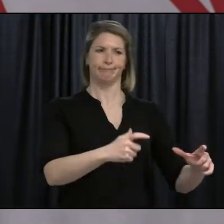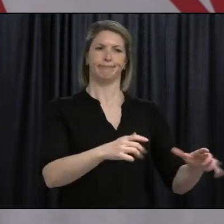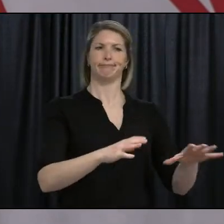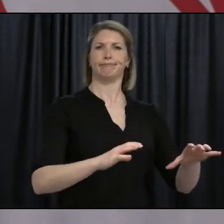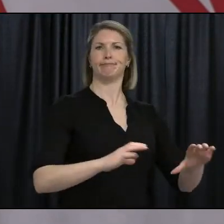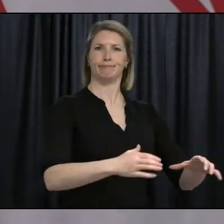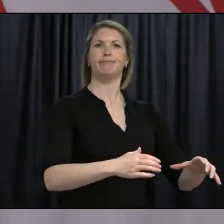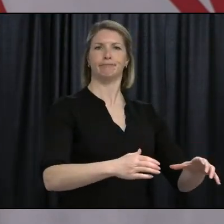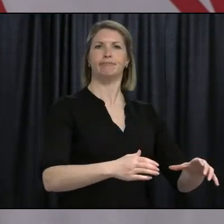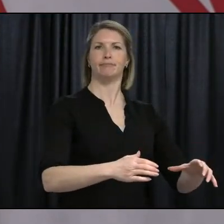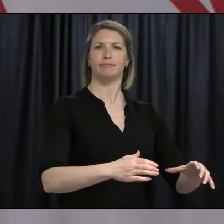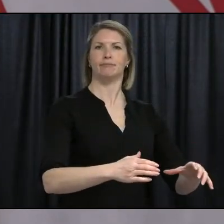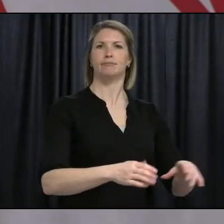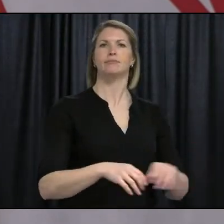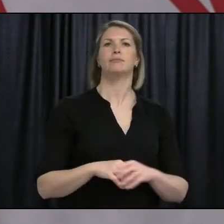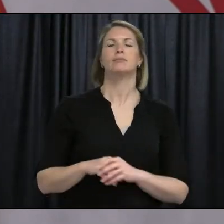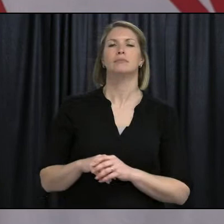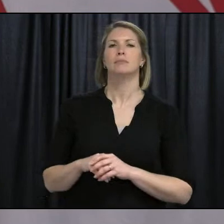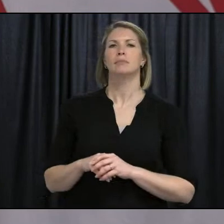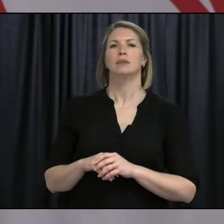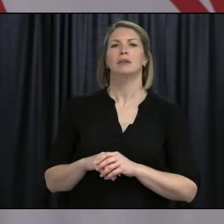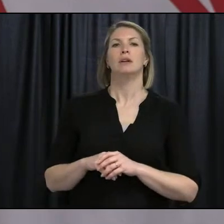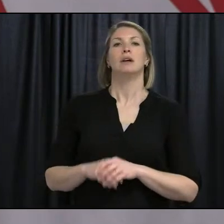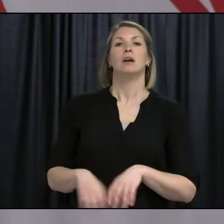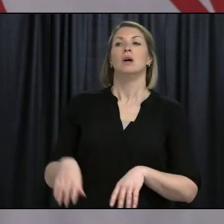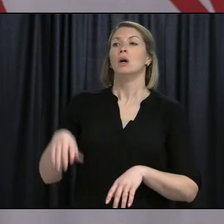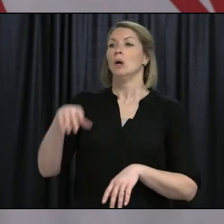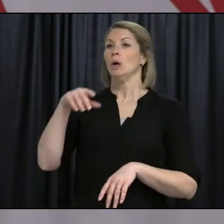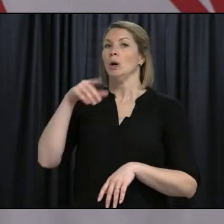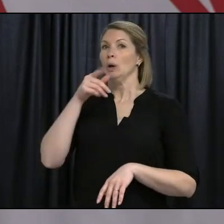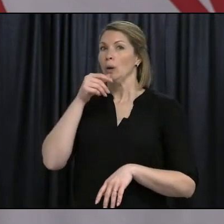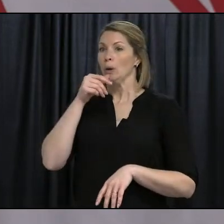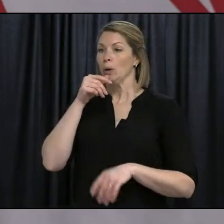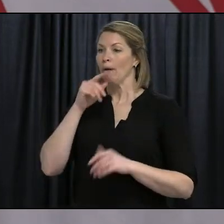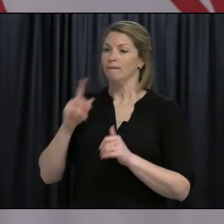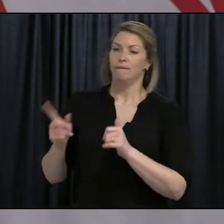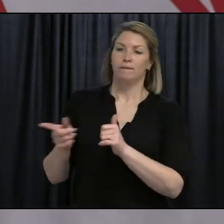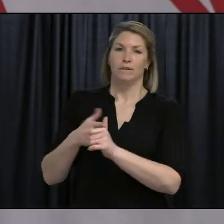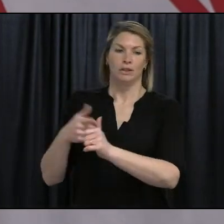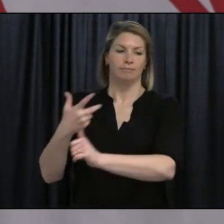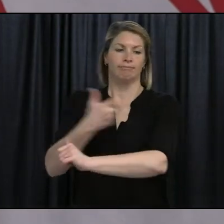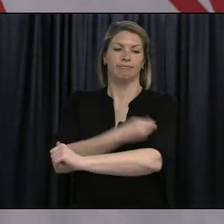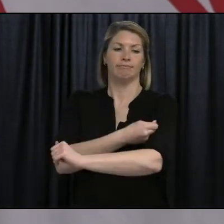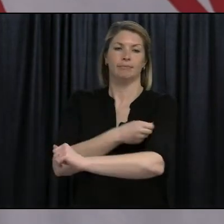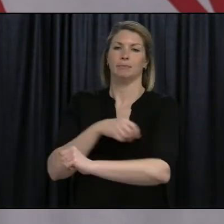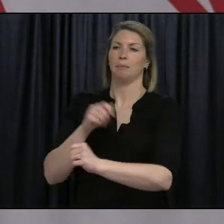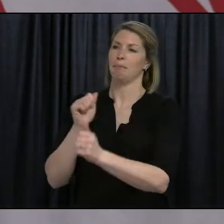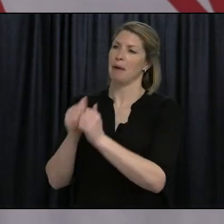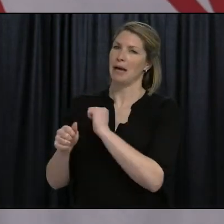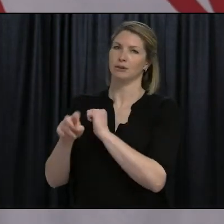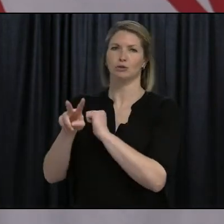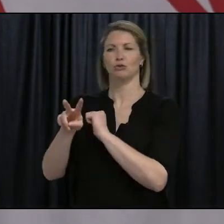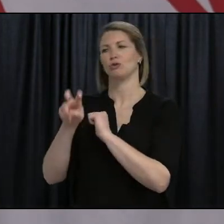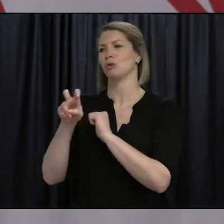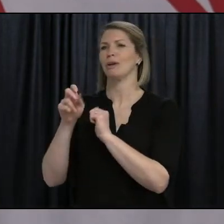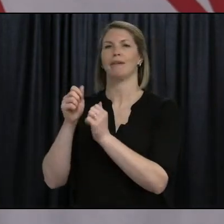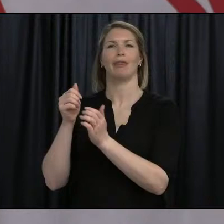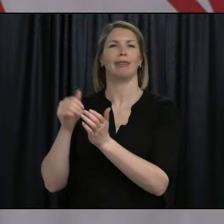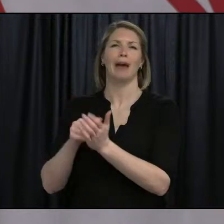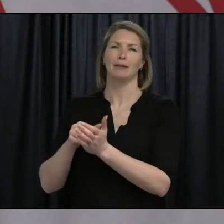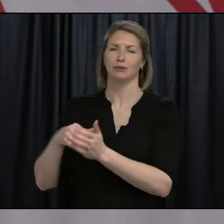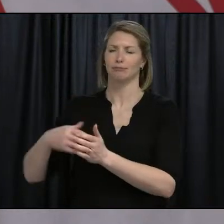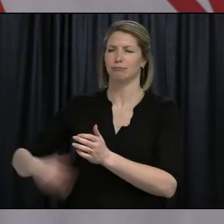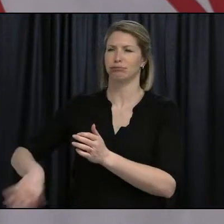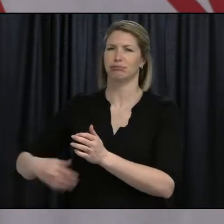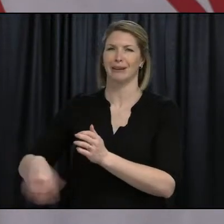the number that Dr. Fitzgerald referenced, those who have received their first vaccine. As of yesterday, more than